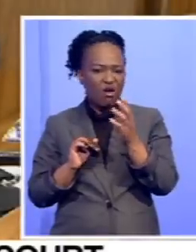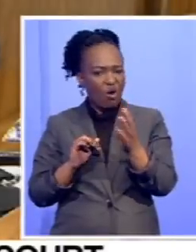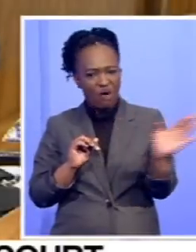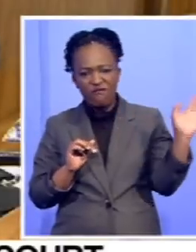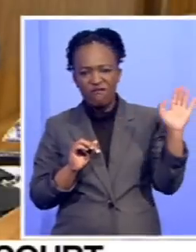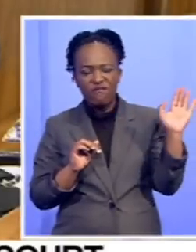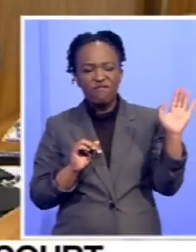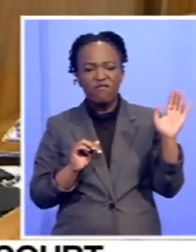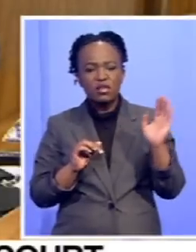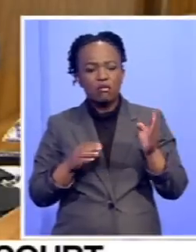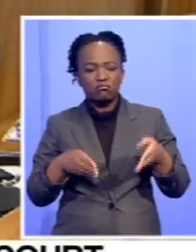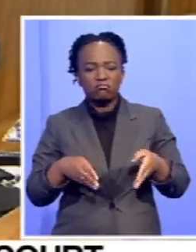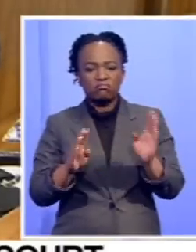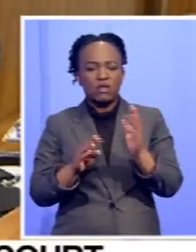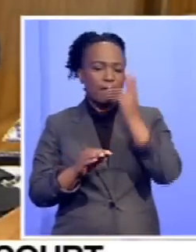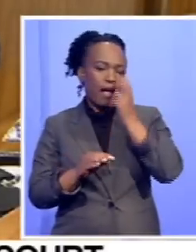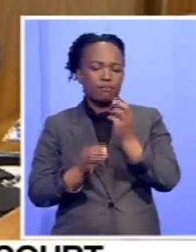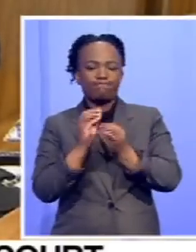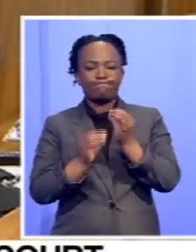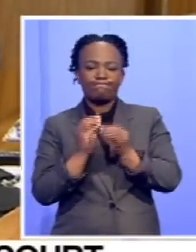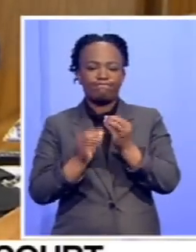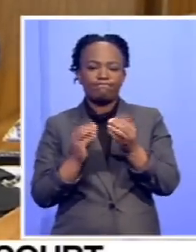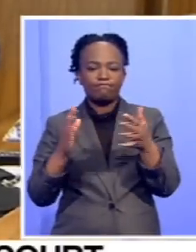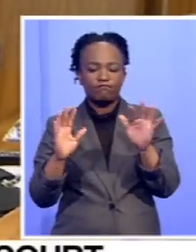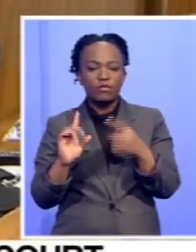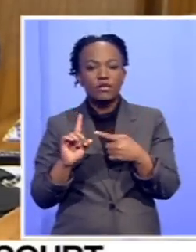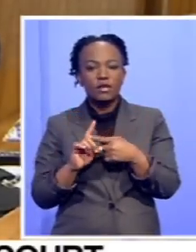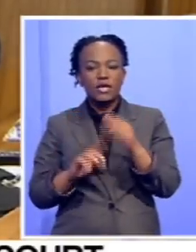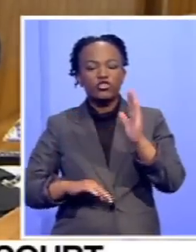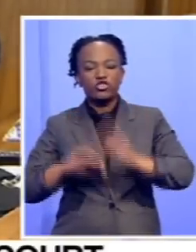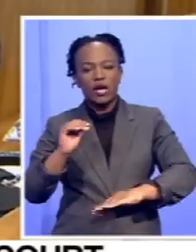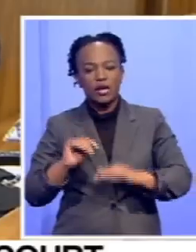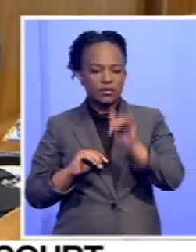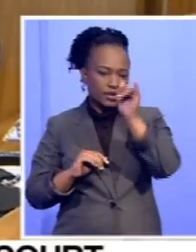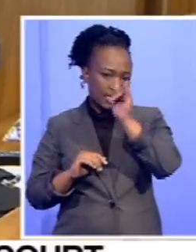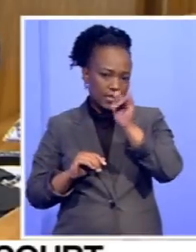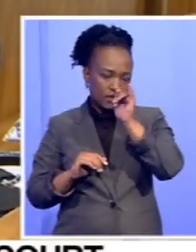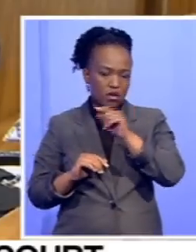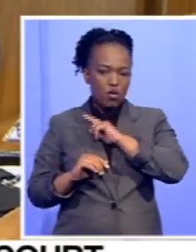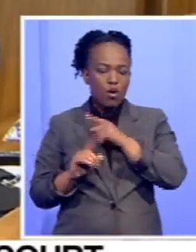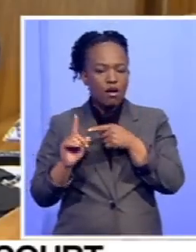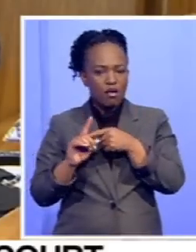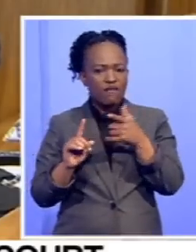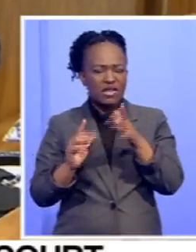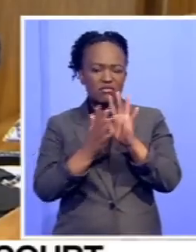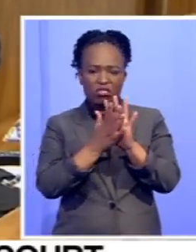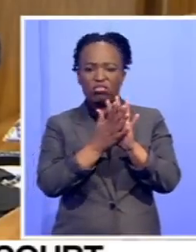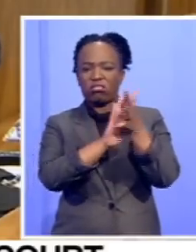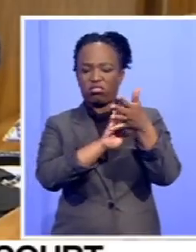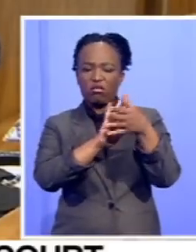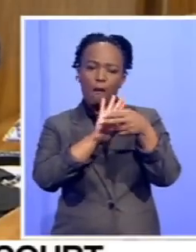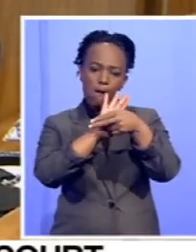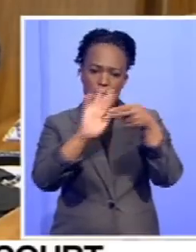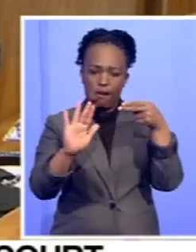the impossible piece of road. As a result of her actions, she is charged with the crime of malicious injury to property, in that